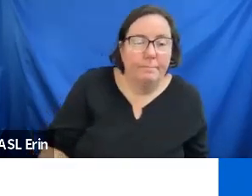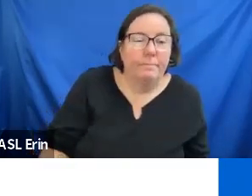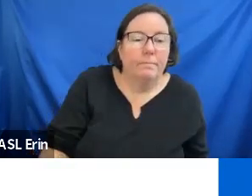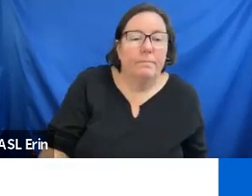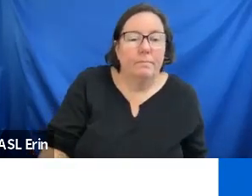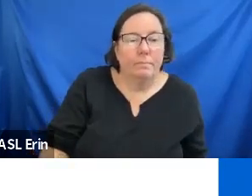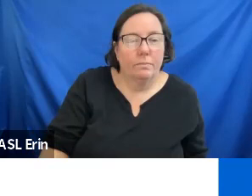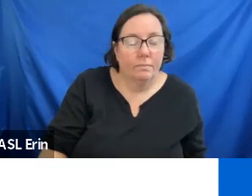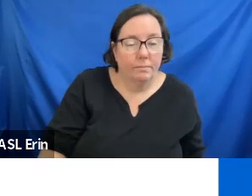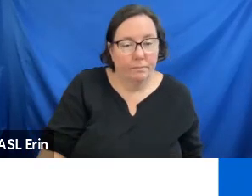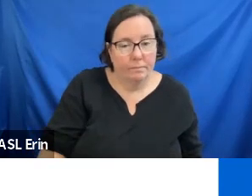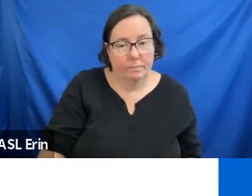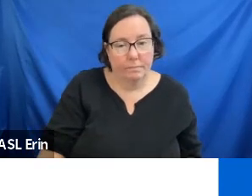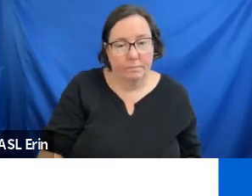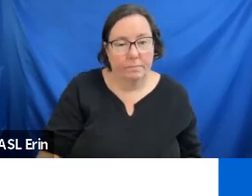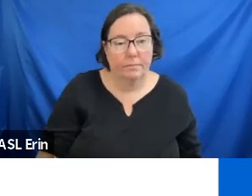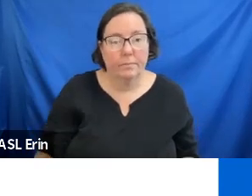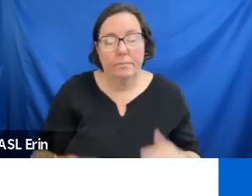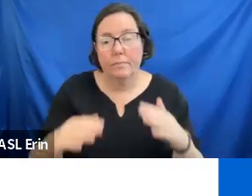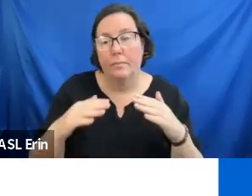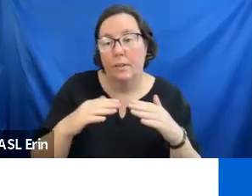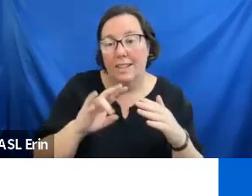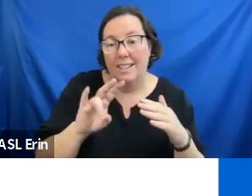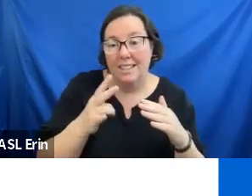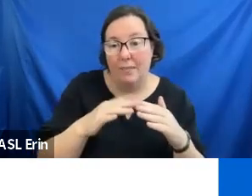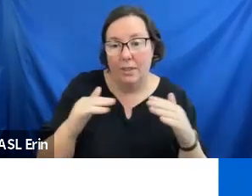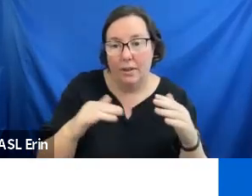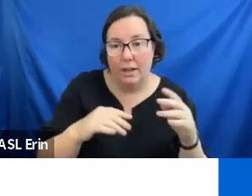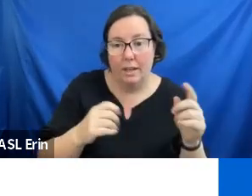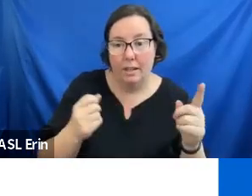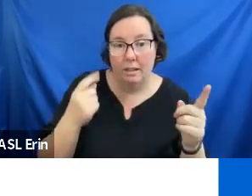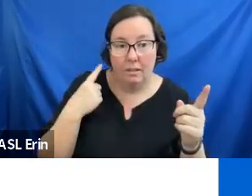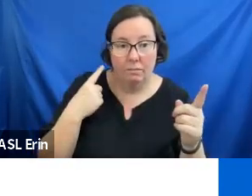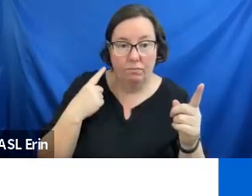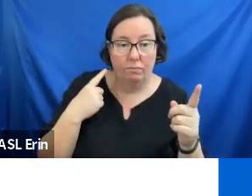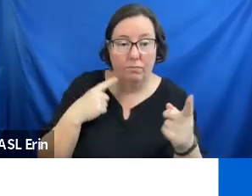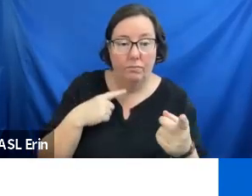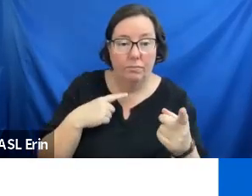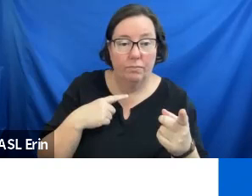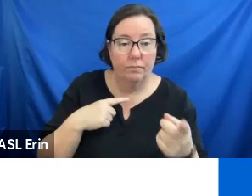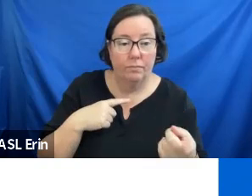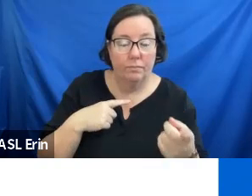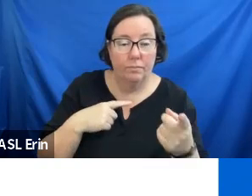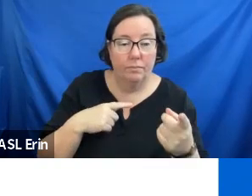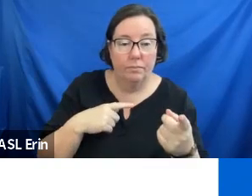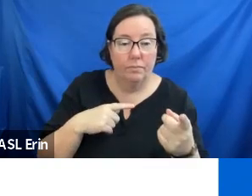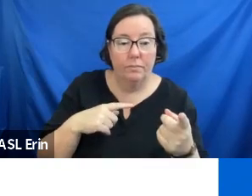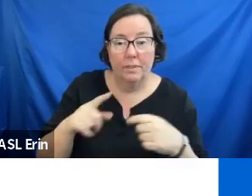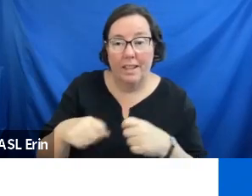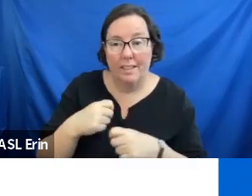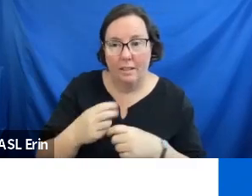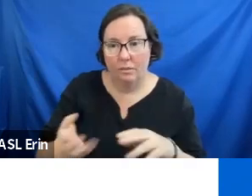You'll see for grade 7 that for last year and this school year, the